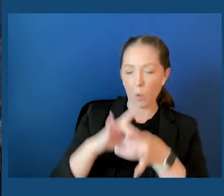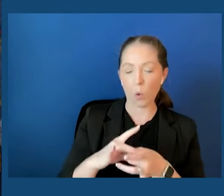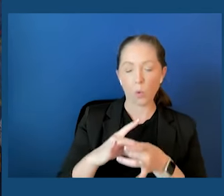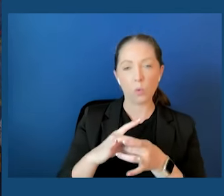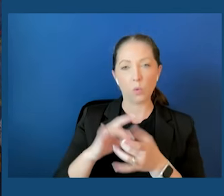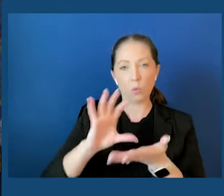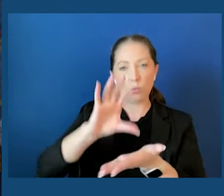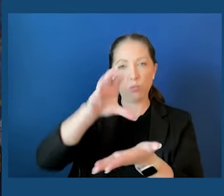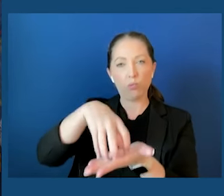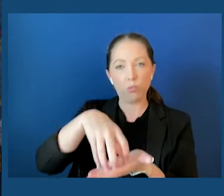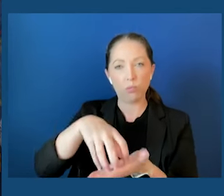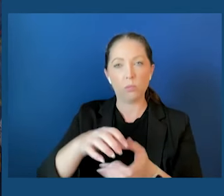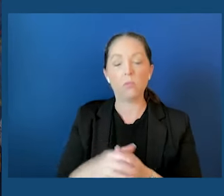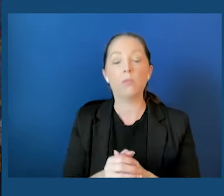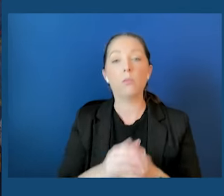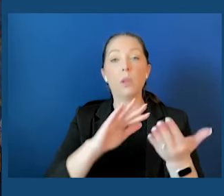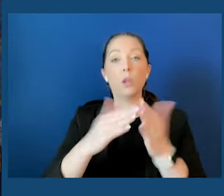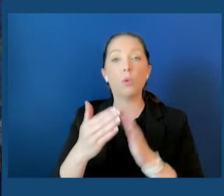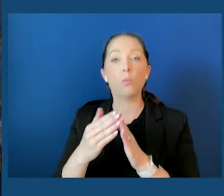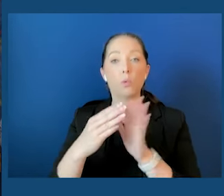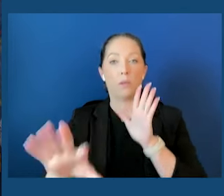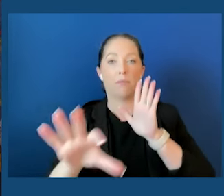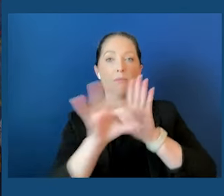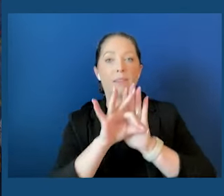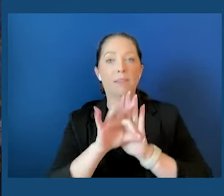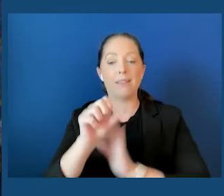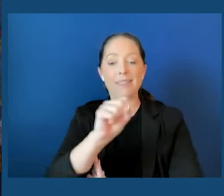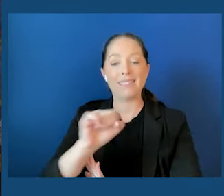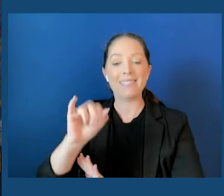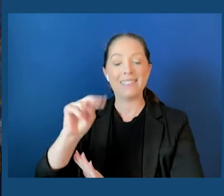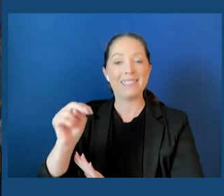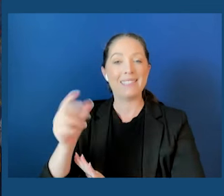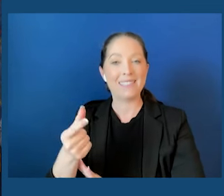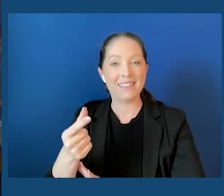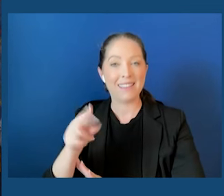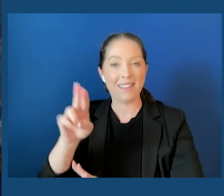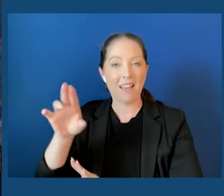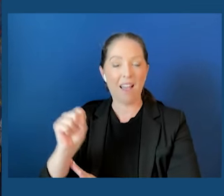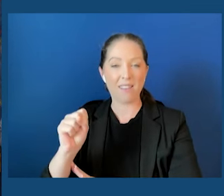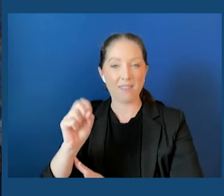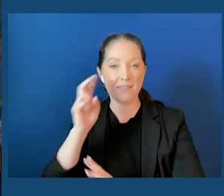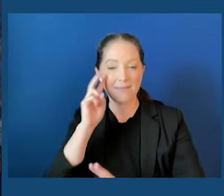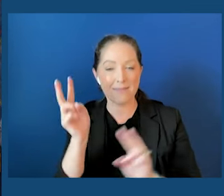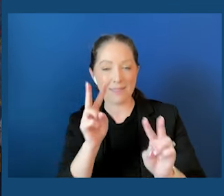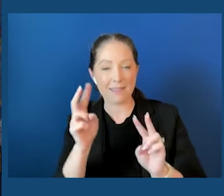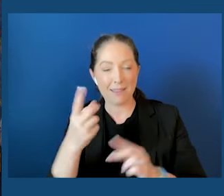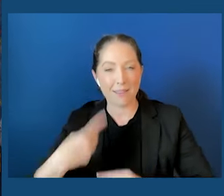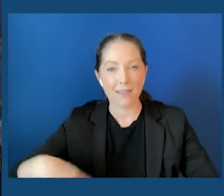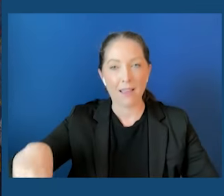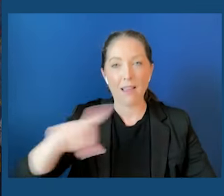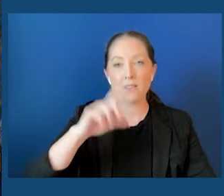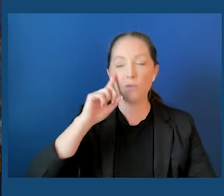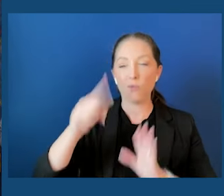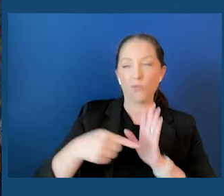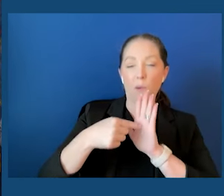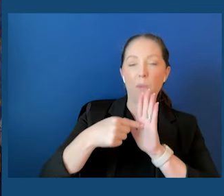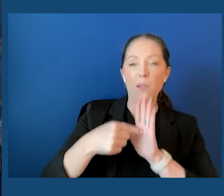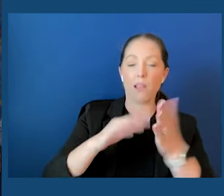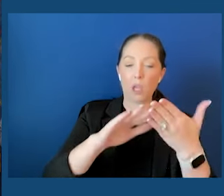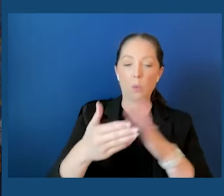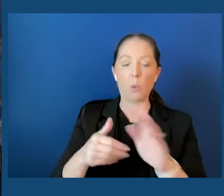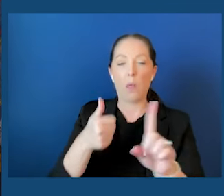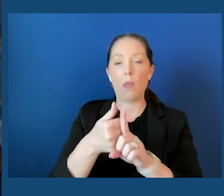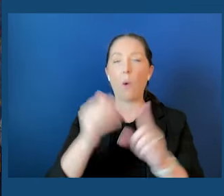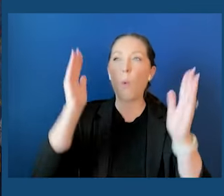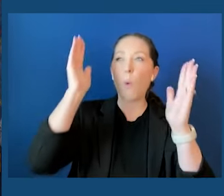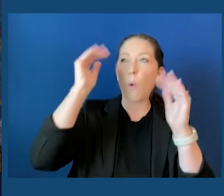community selected Seeing Us as the best representation of the community's hopes and dreams for this memorial. As you can